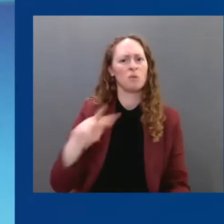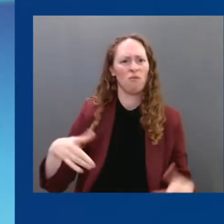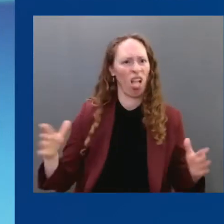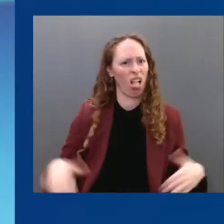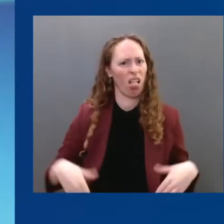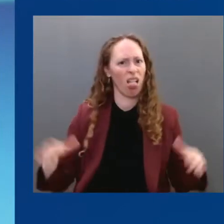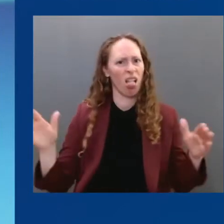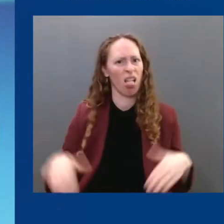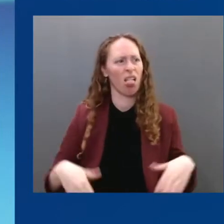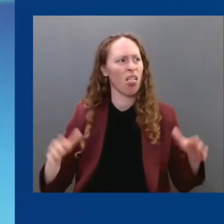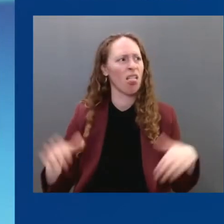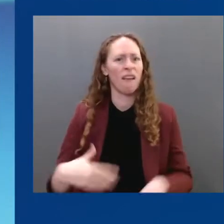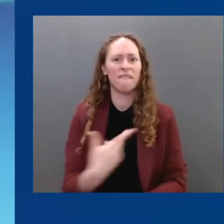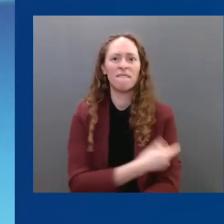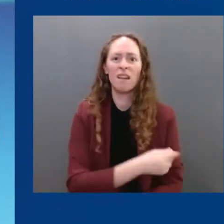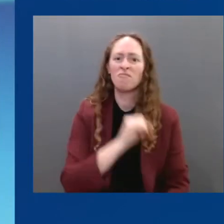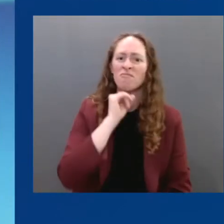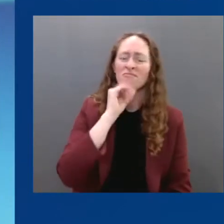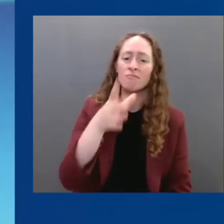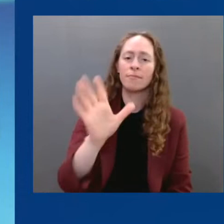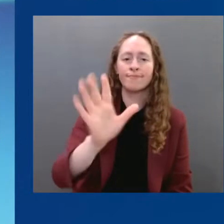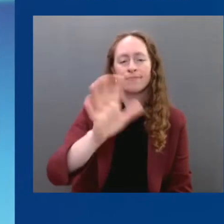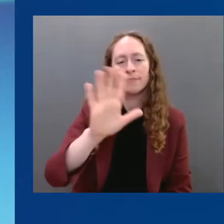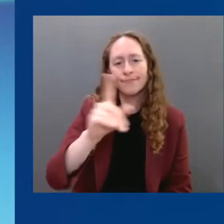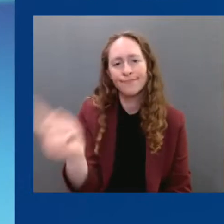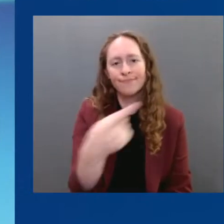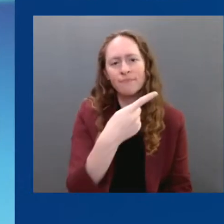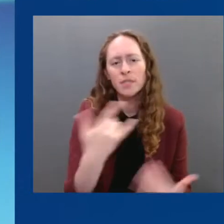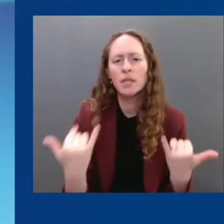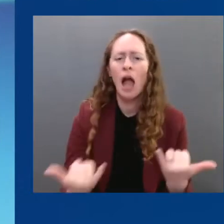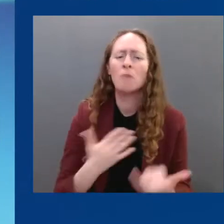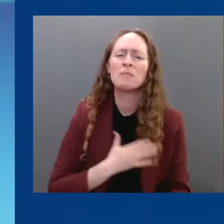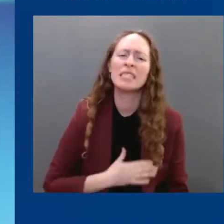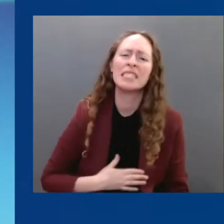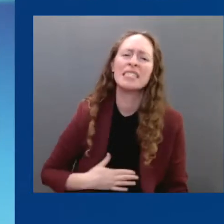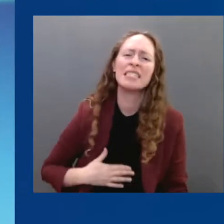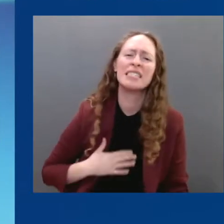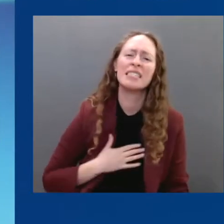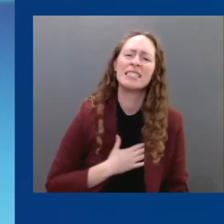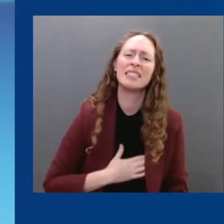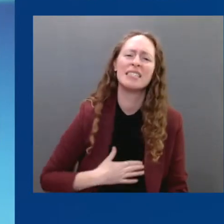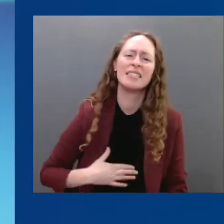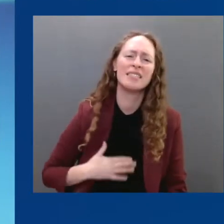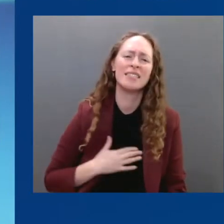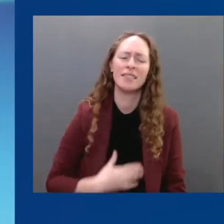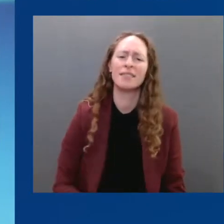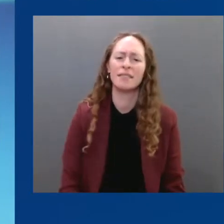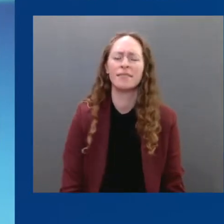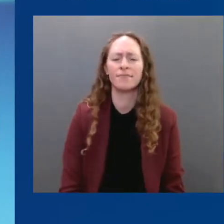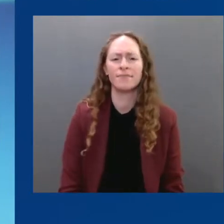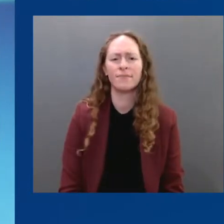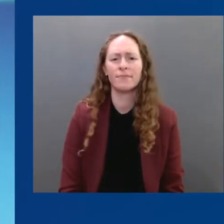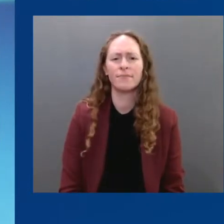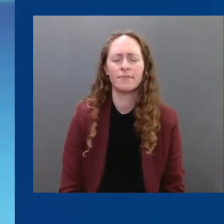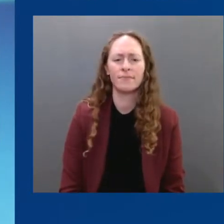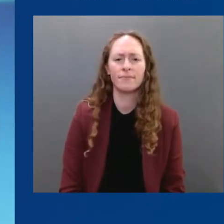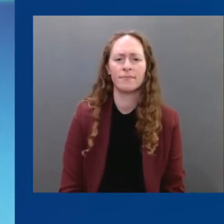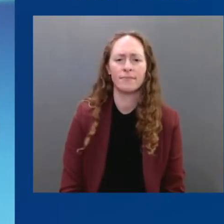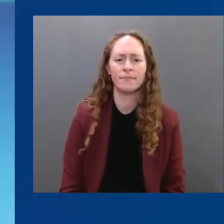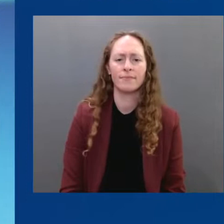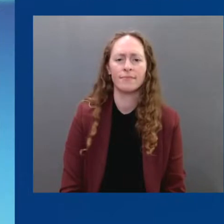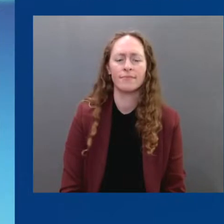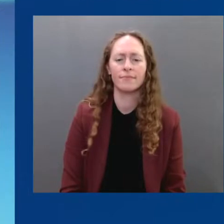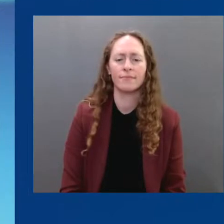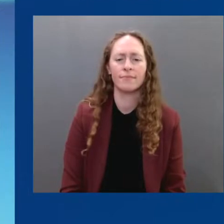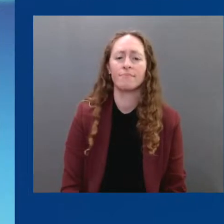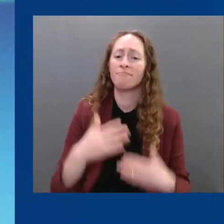your first booster or second booster wherever you are in your vaccination schedule. If you've not gotten a vaccine shot this year, go get